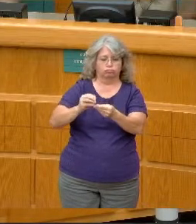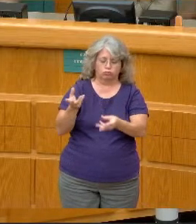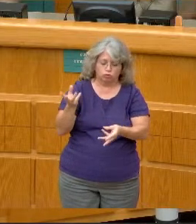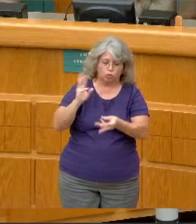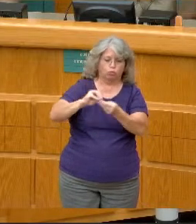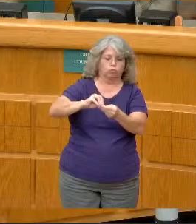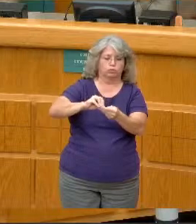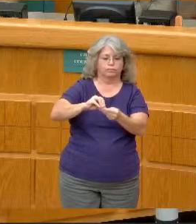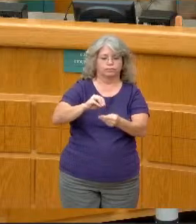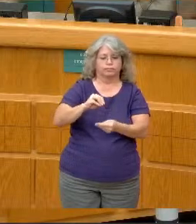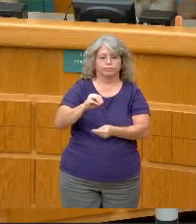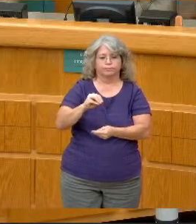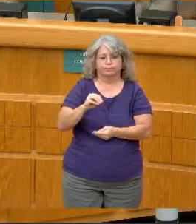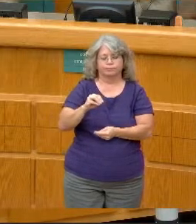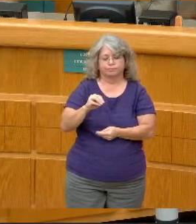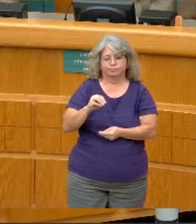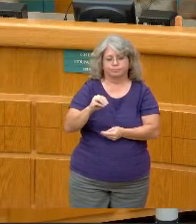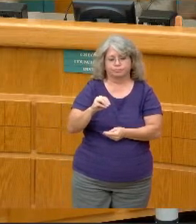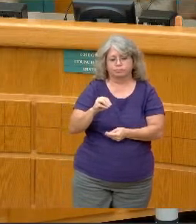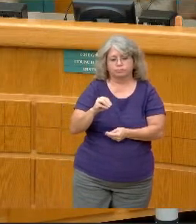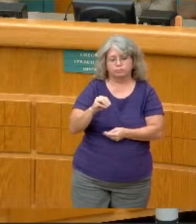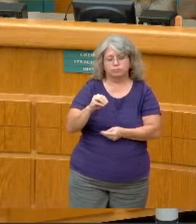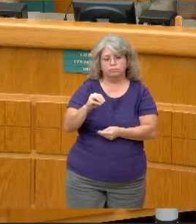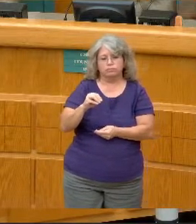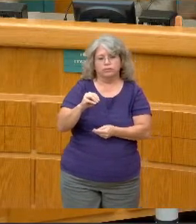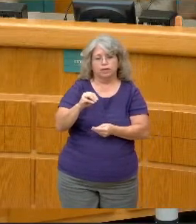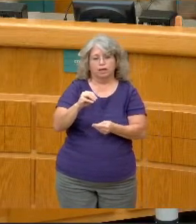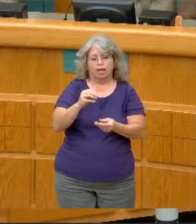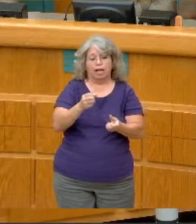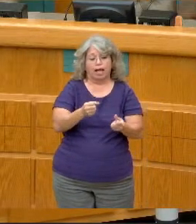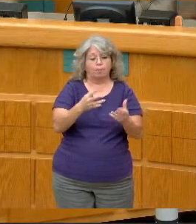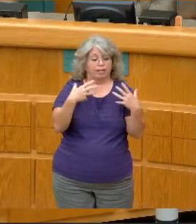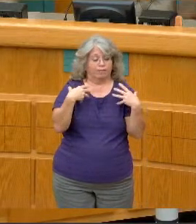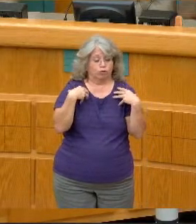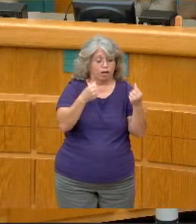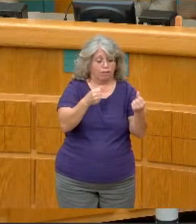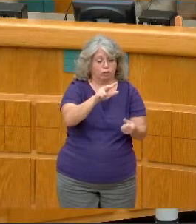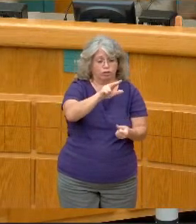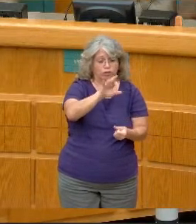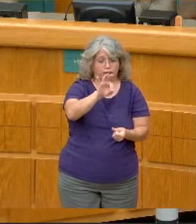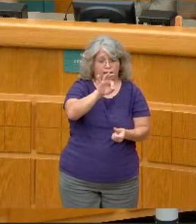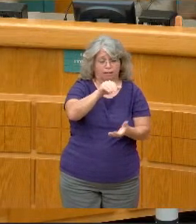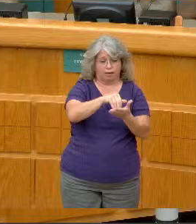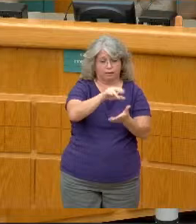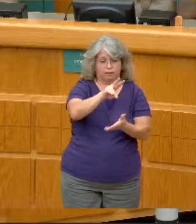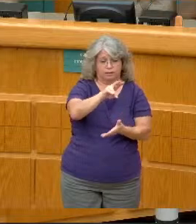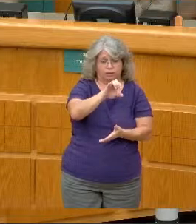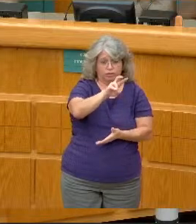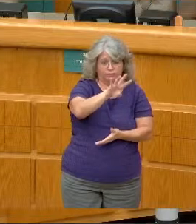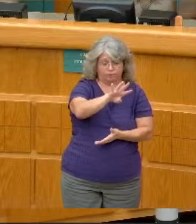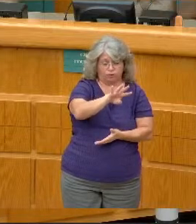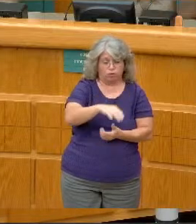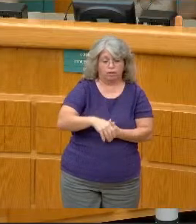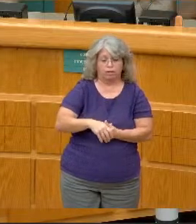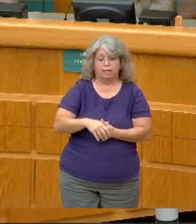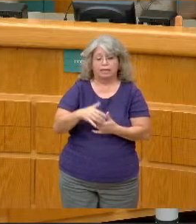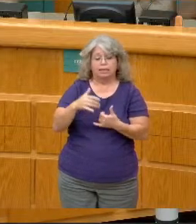41,684 COVID cases in Nueces County. That's a cumulative with numbers recovered,